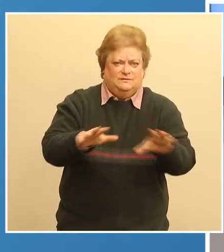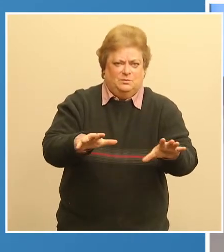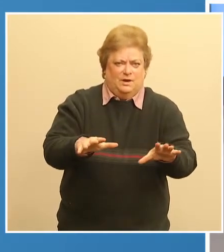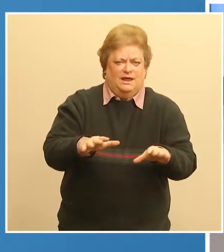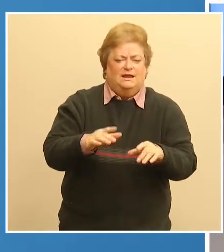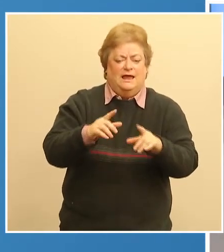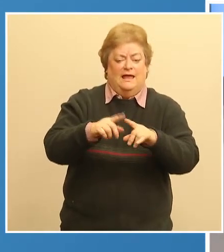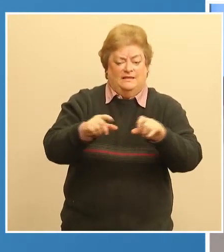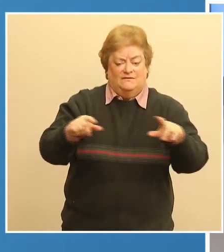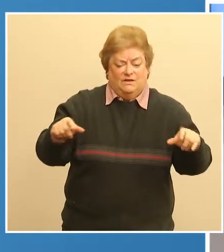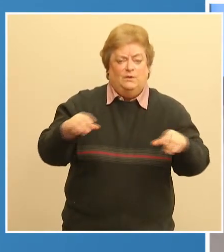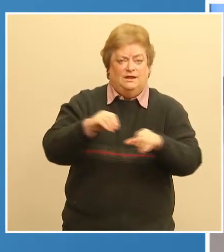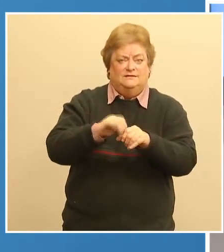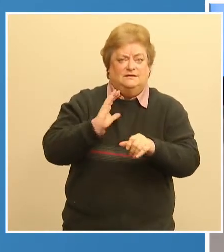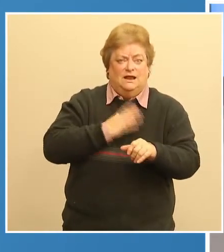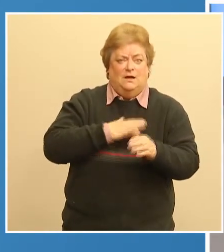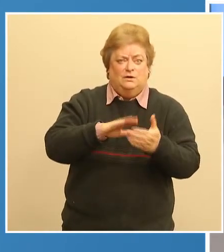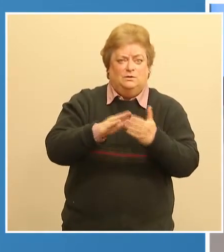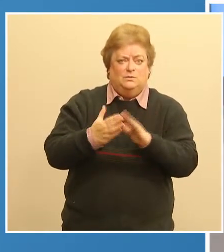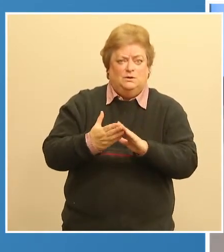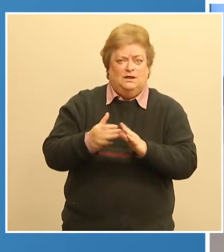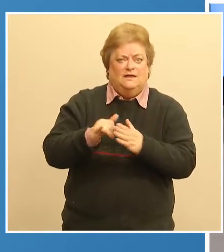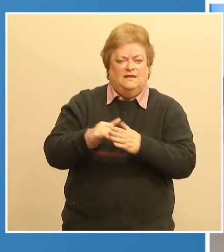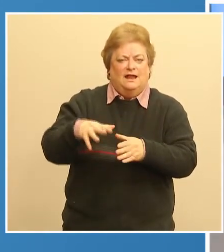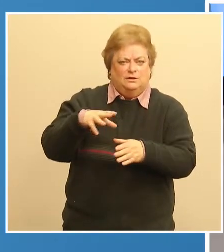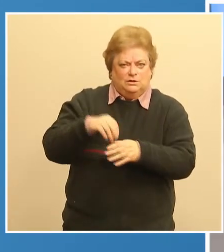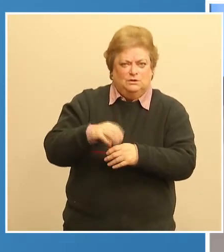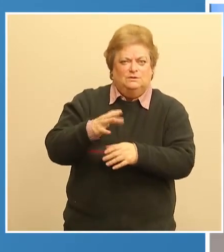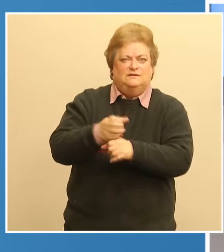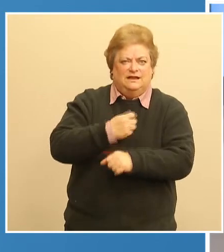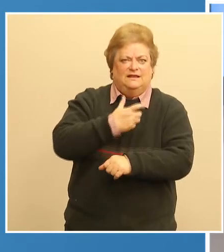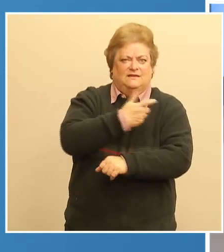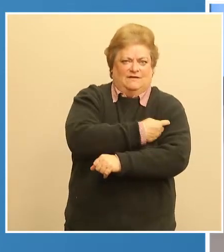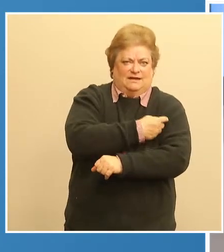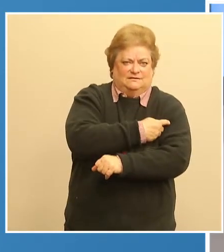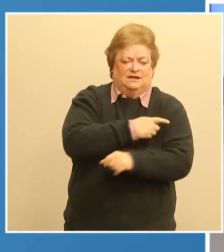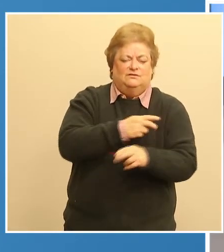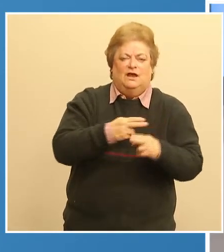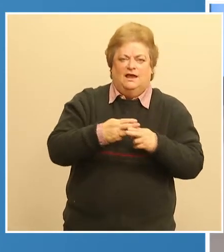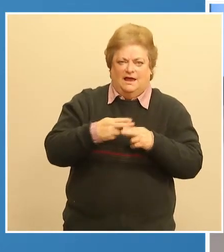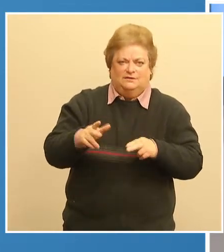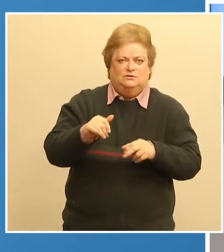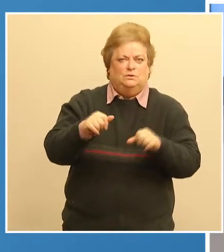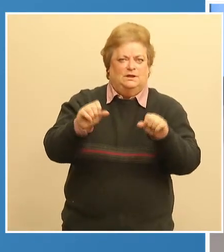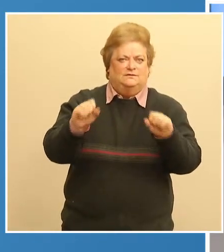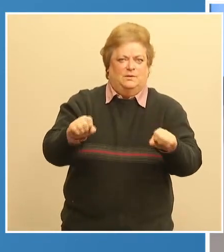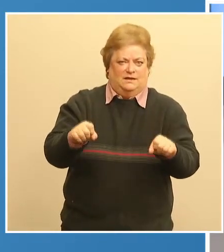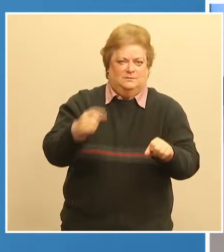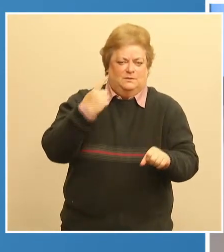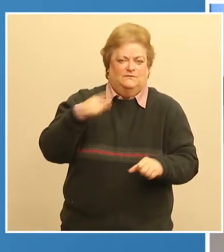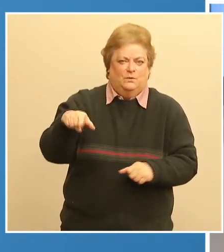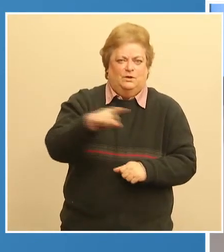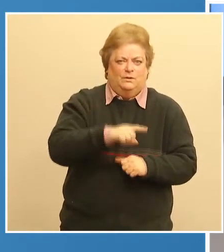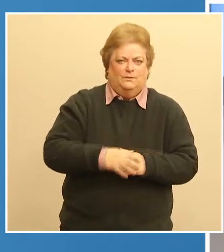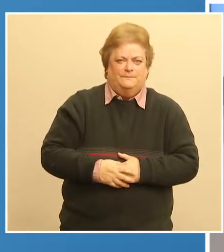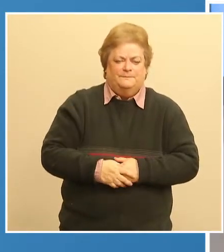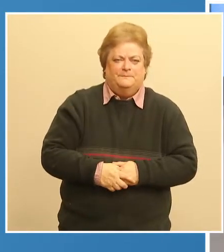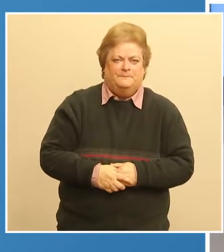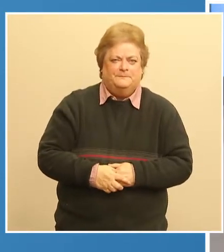the variants in our community. That includes getting the COVID-19 vaccine as soon as it is available to